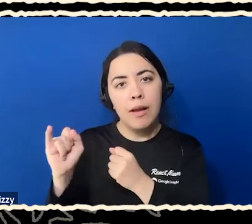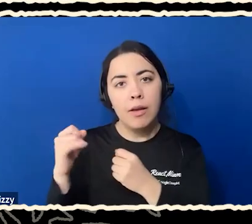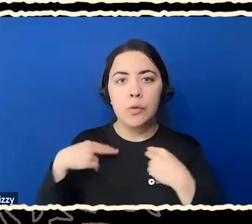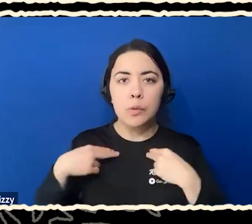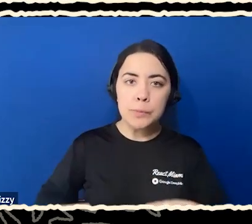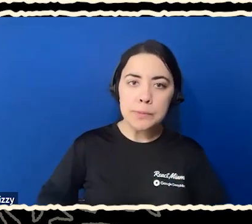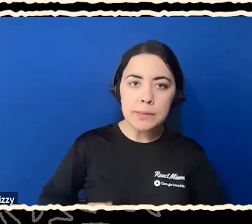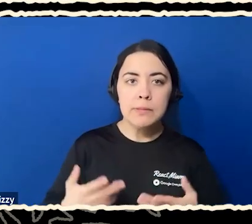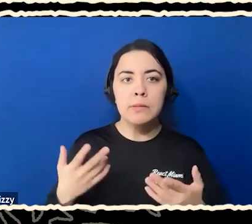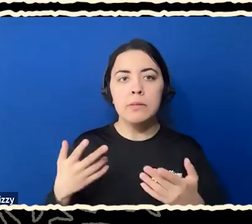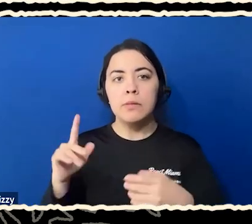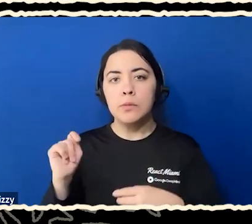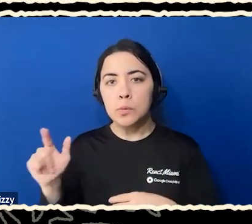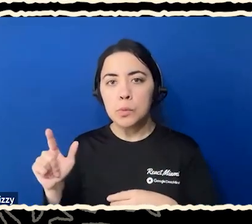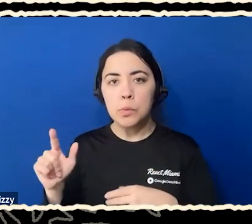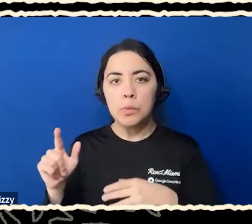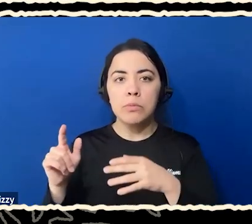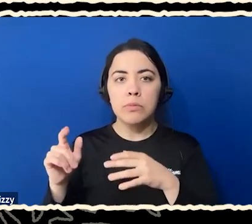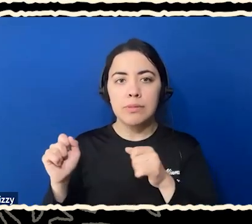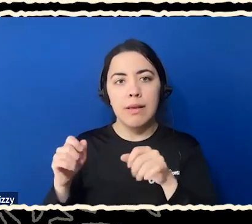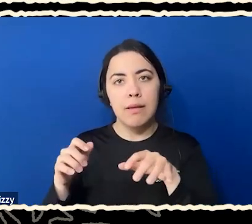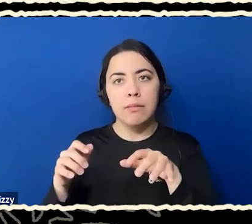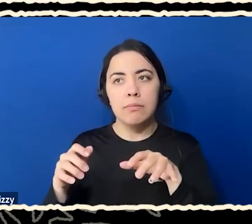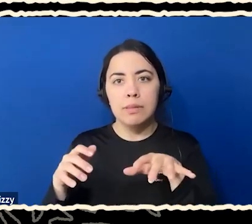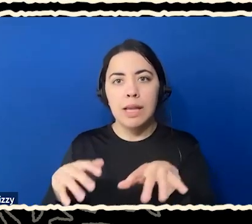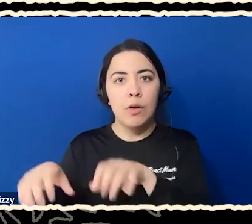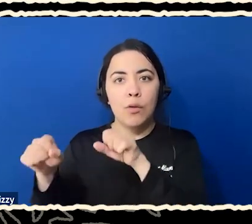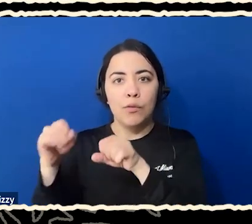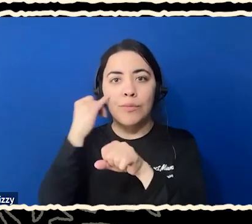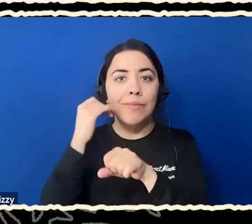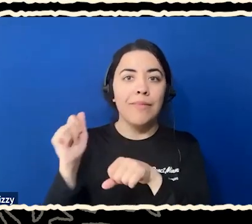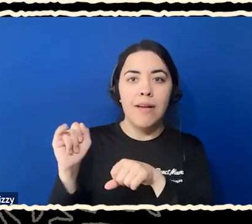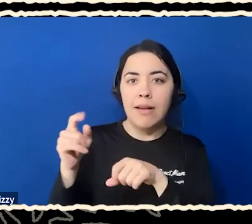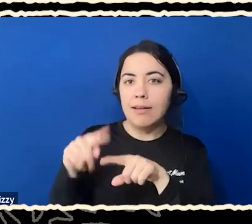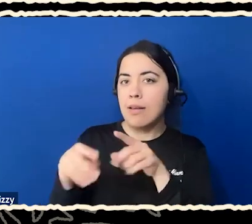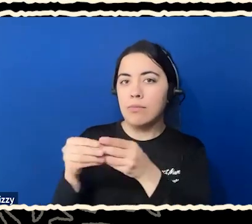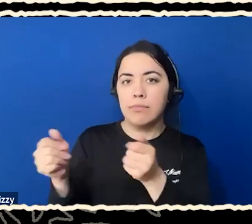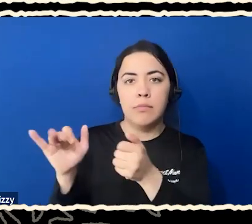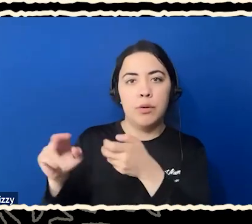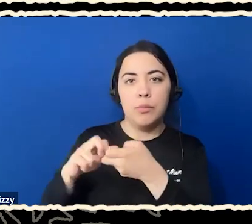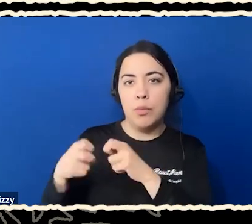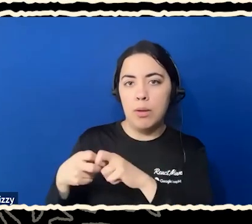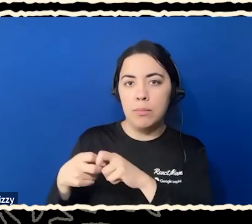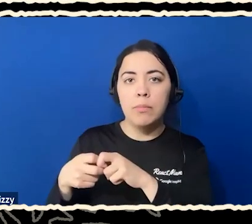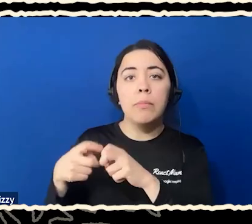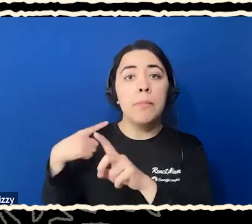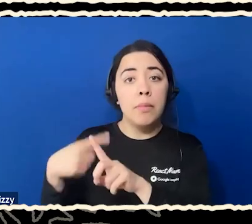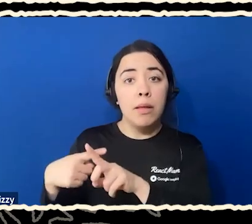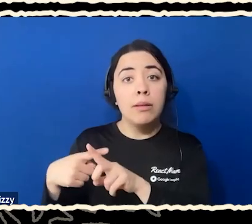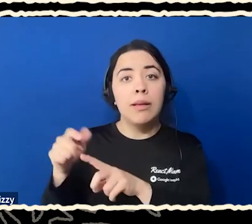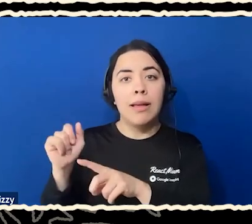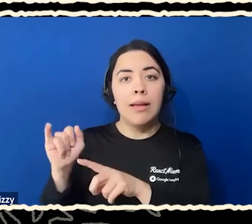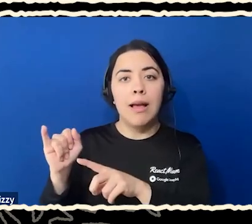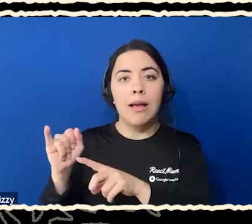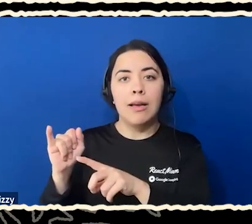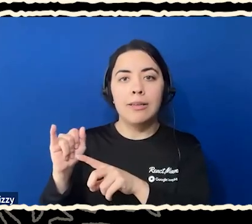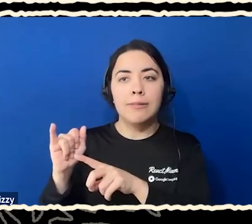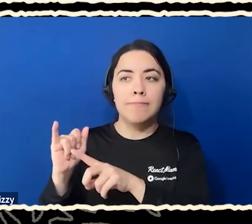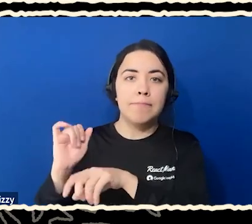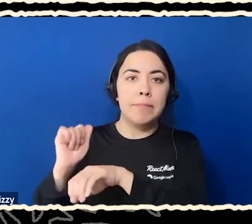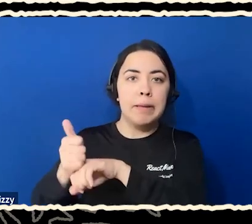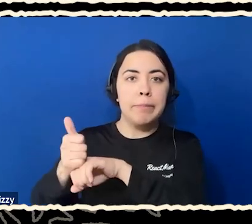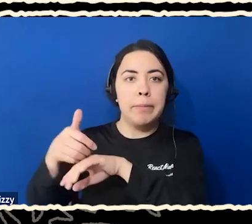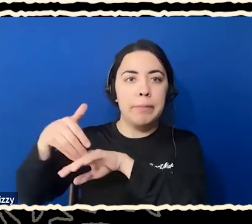humans to take over when the AI can't resolve the problem, and we do AI implementation for them.